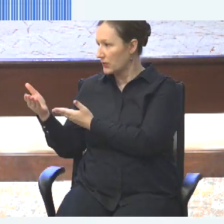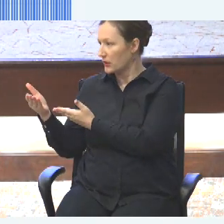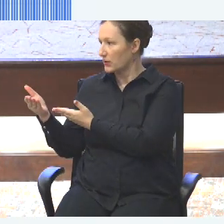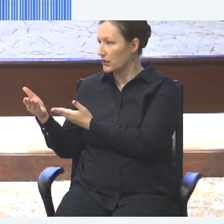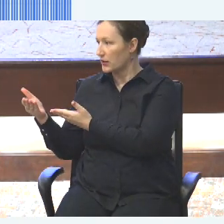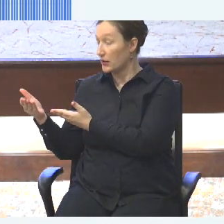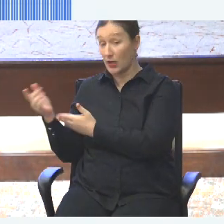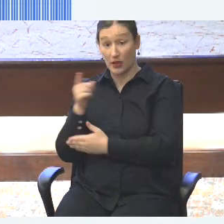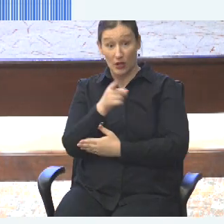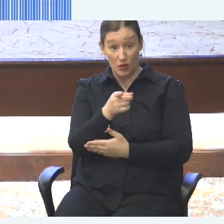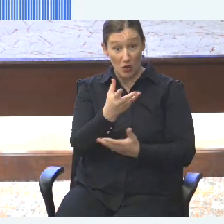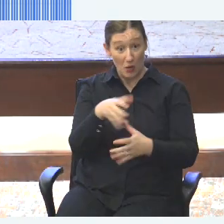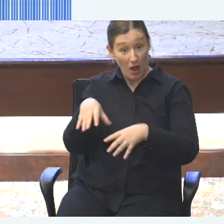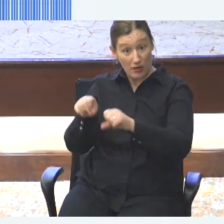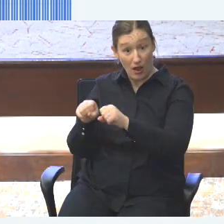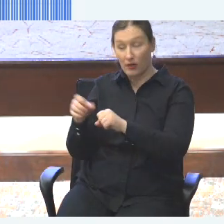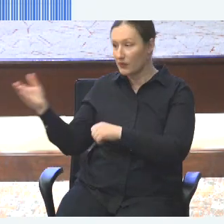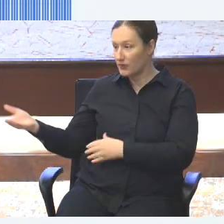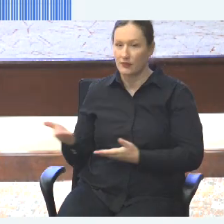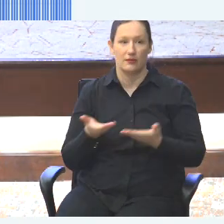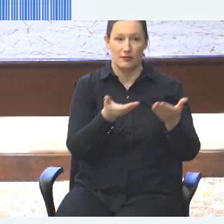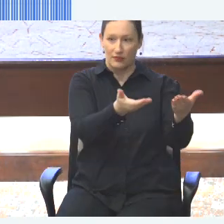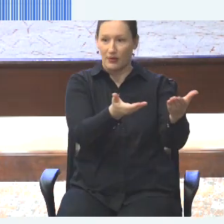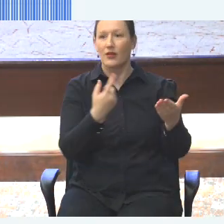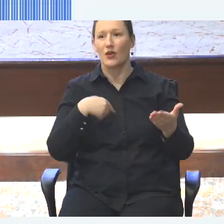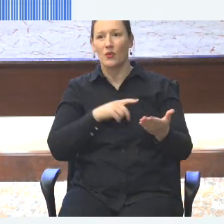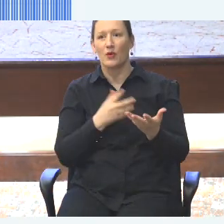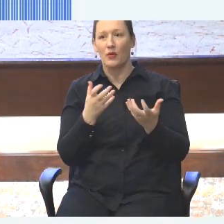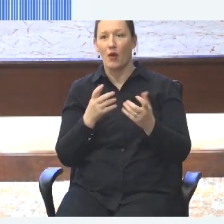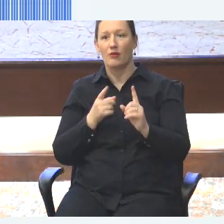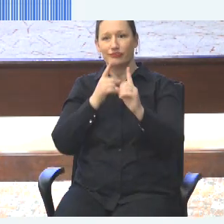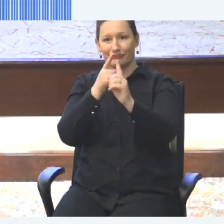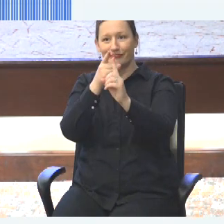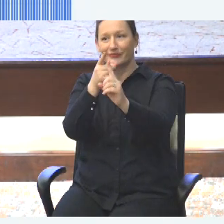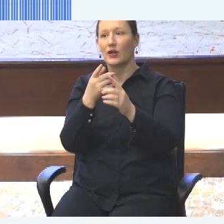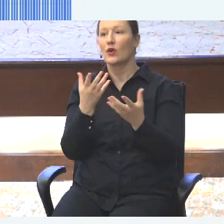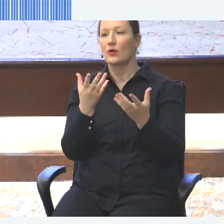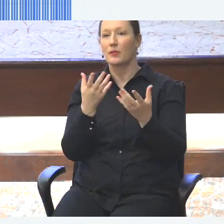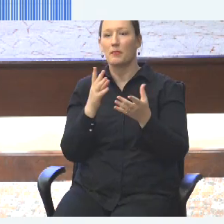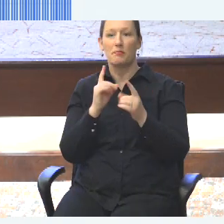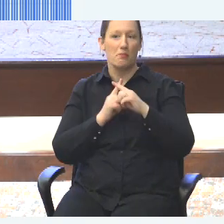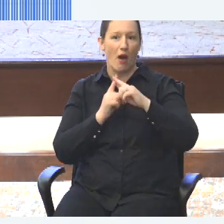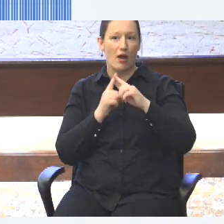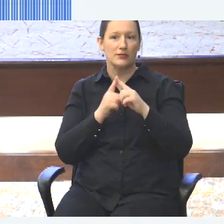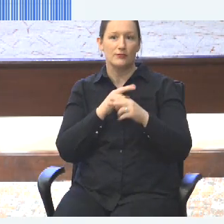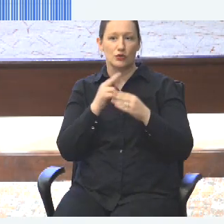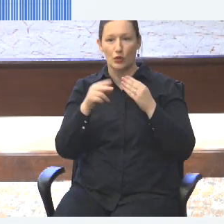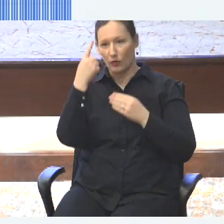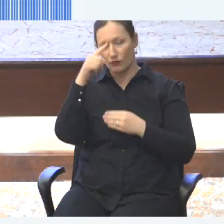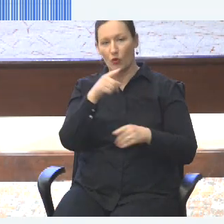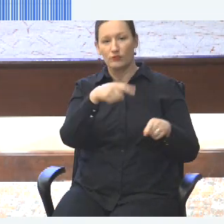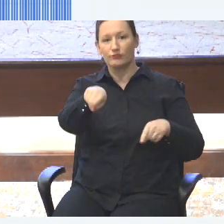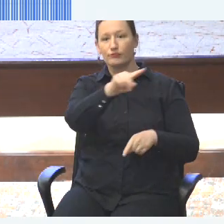and their people that have been in foster care long term and work towards positive outcomes. You can kind of see that on this chart.